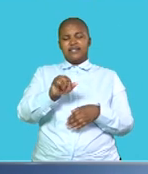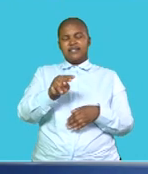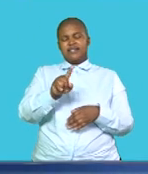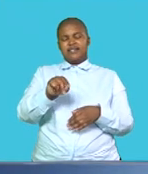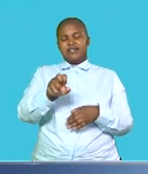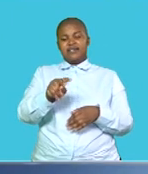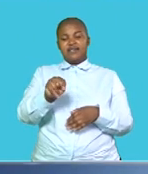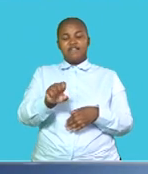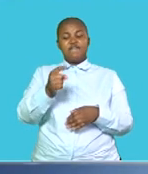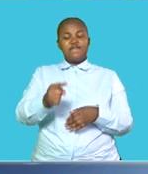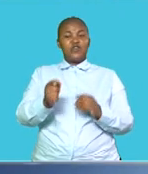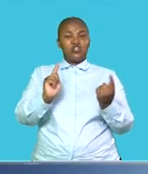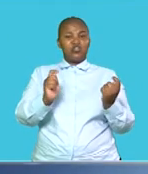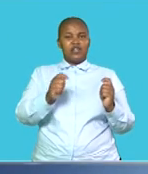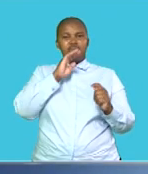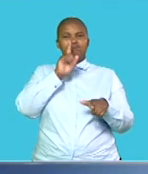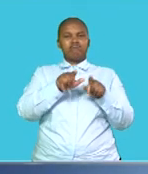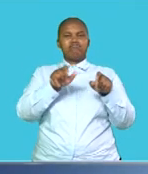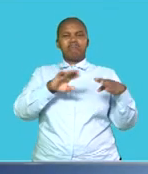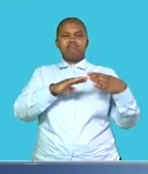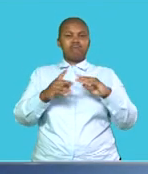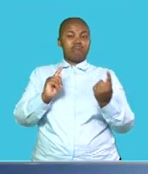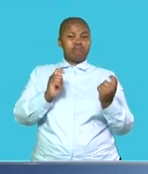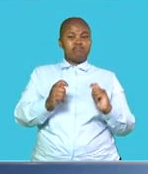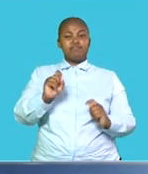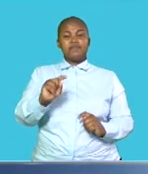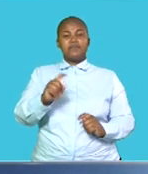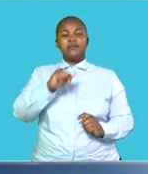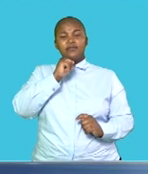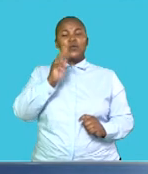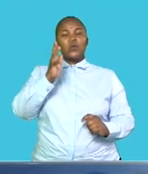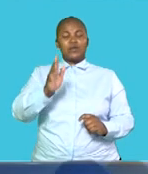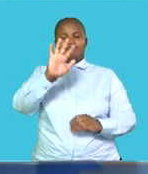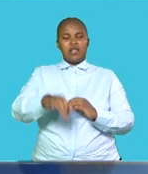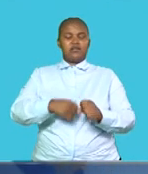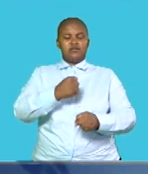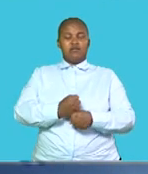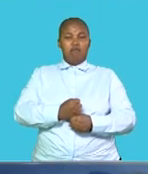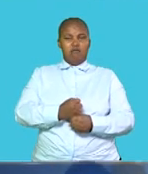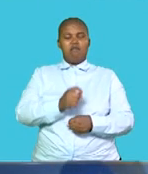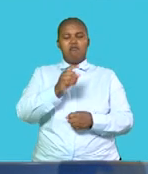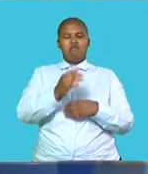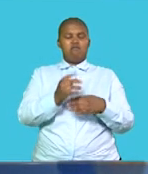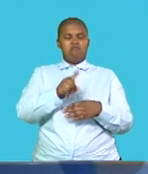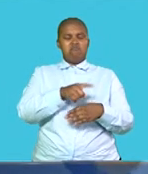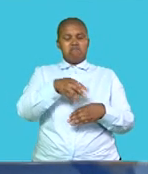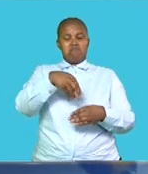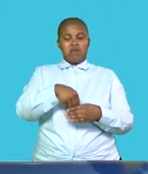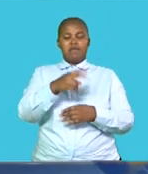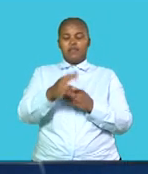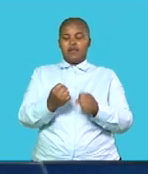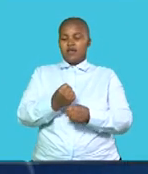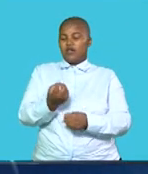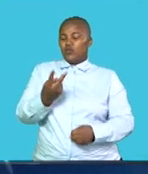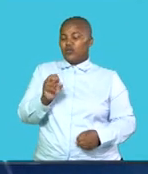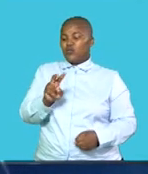o tlong go nka karolo ya bonkgetheng dikgethong tsa naga tsa selemo se e tlang o theuwe molemong wa go gotlisa kgotso le